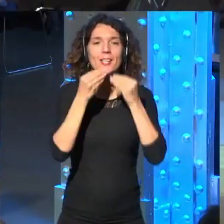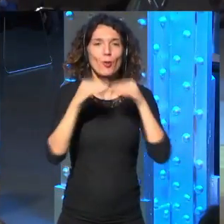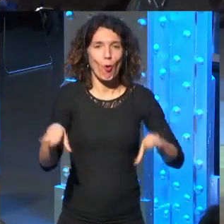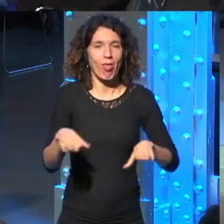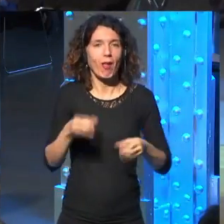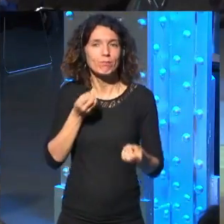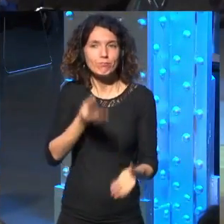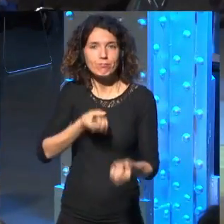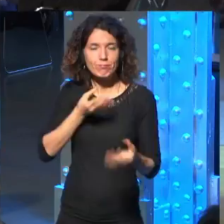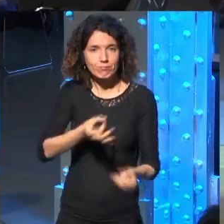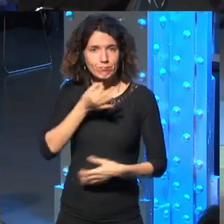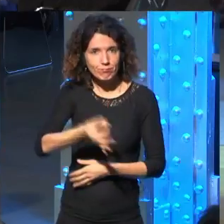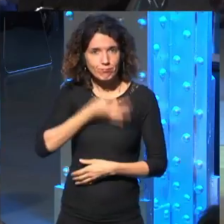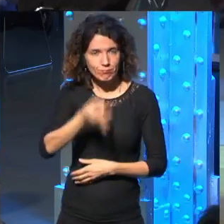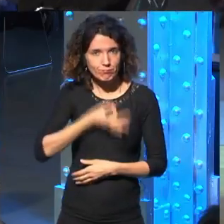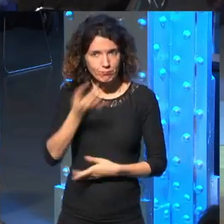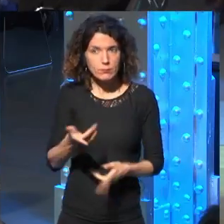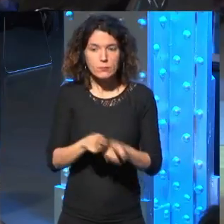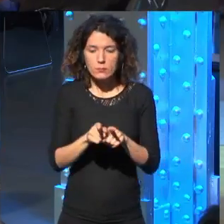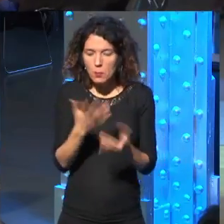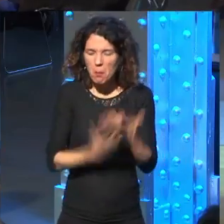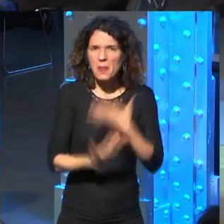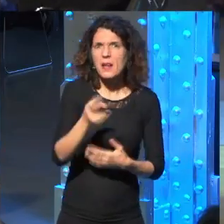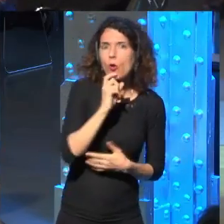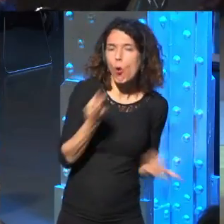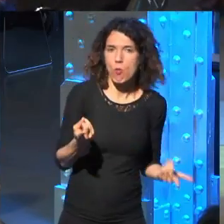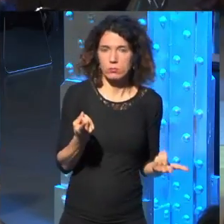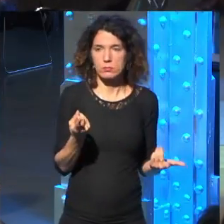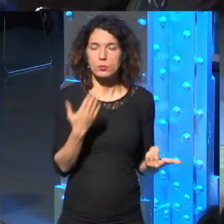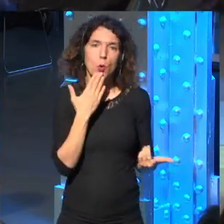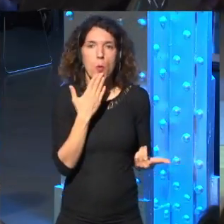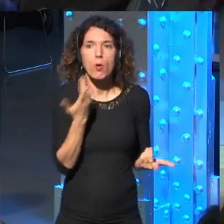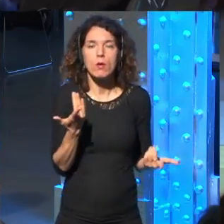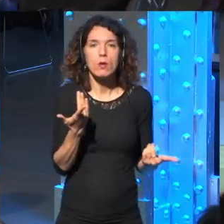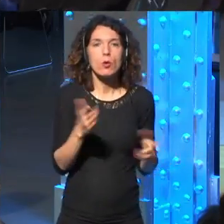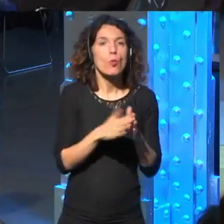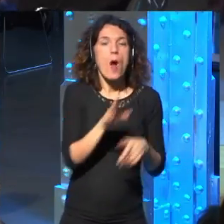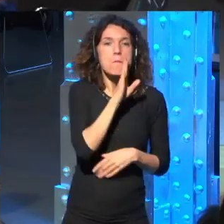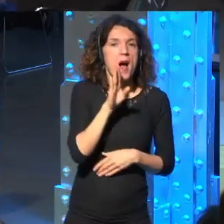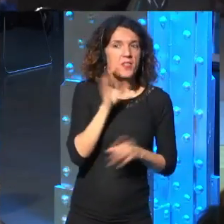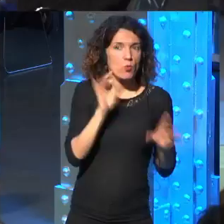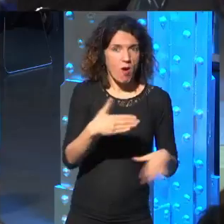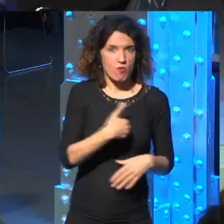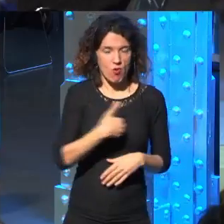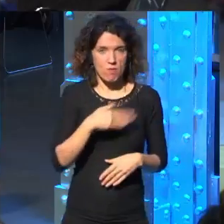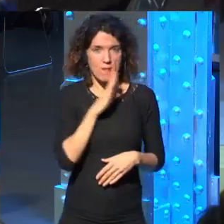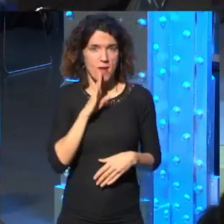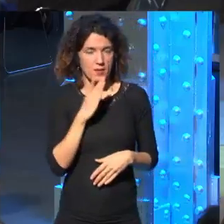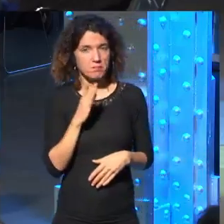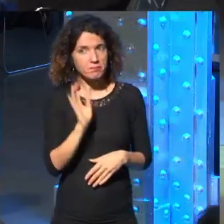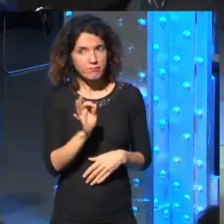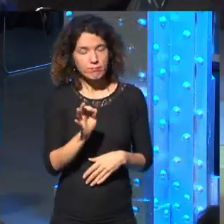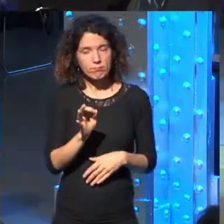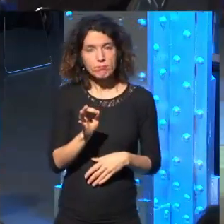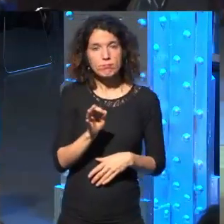Sherazade, like our mothers, or our grandmothers. Like Arabian Nights,